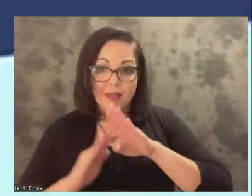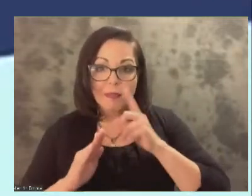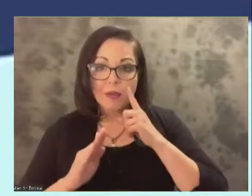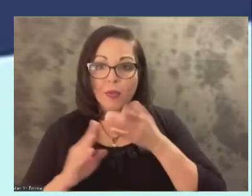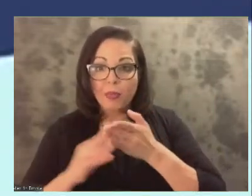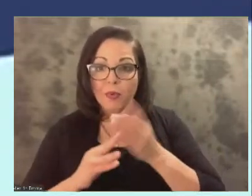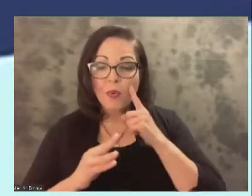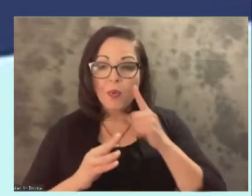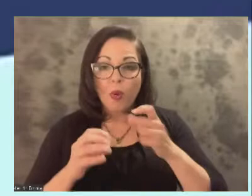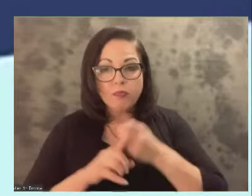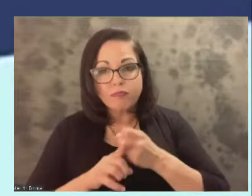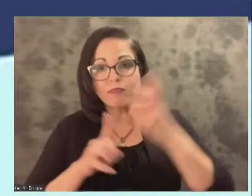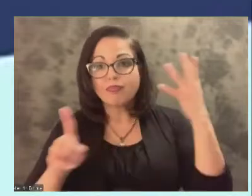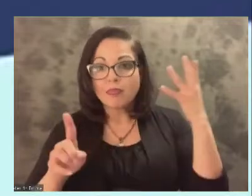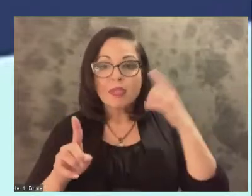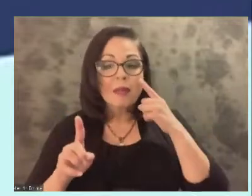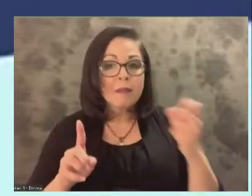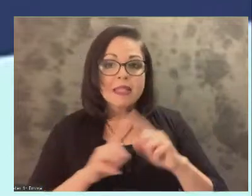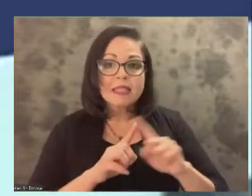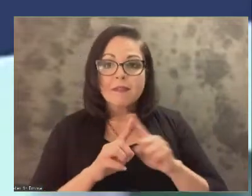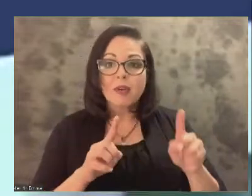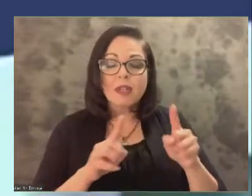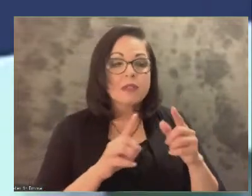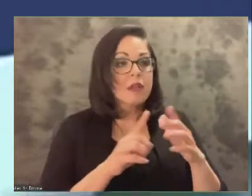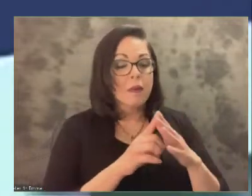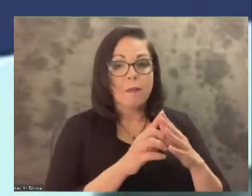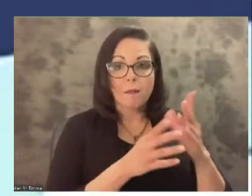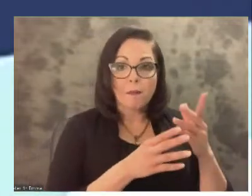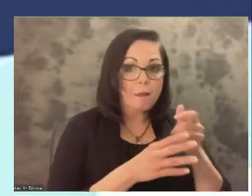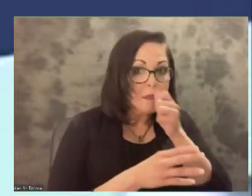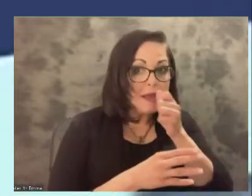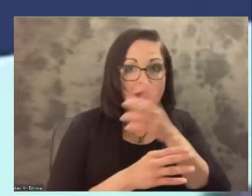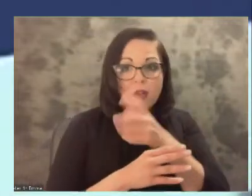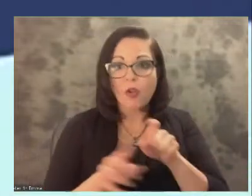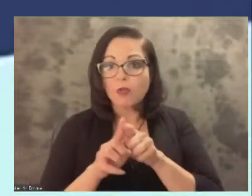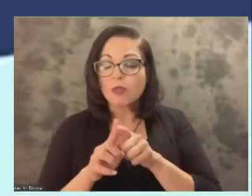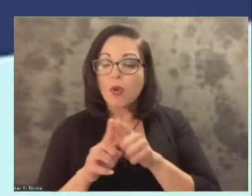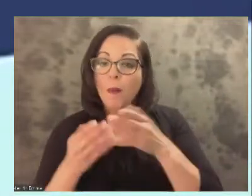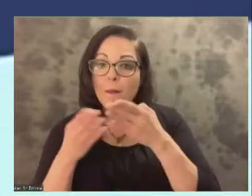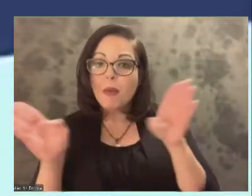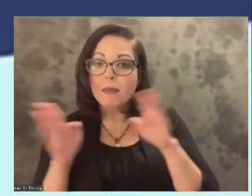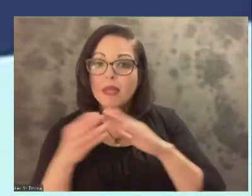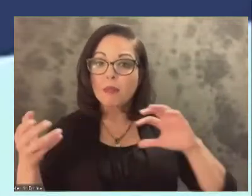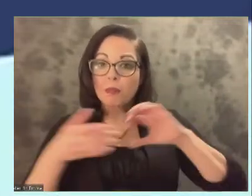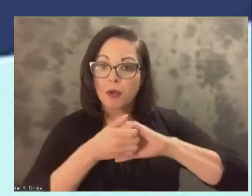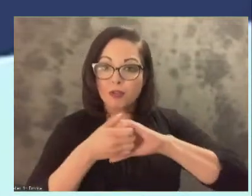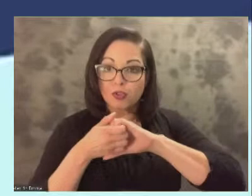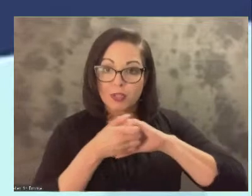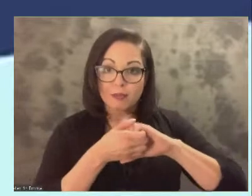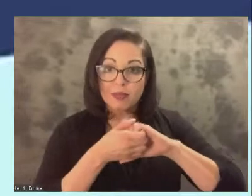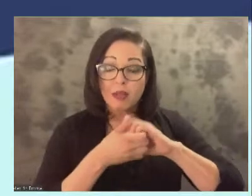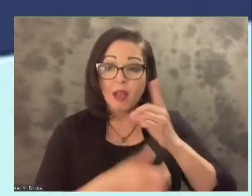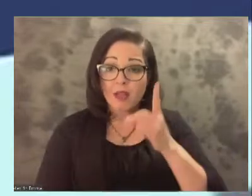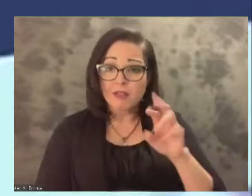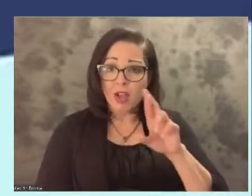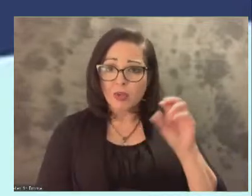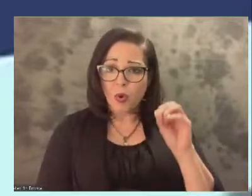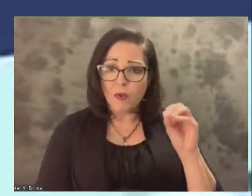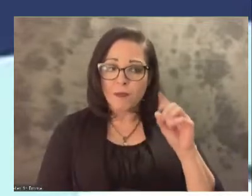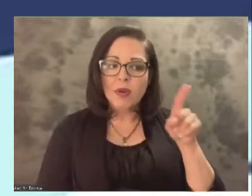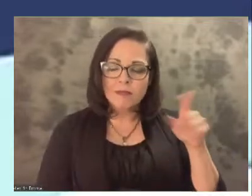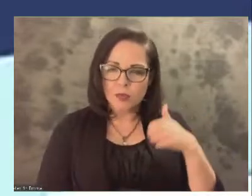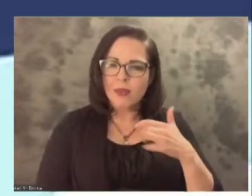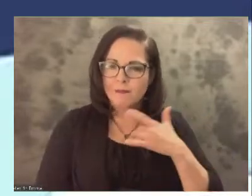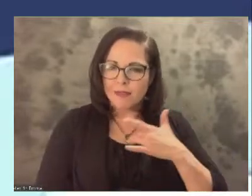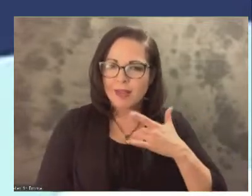through robust public-private partnerships. Dr. Okafor, as you can get a sense, has a long and